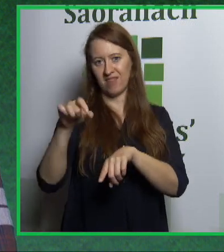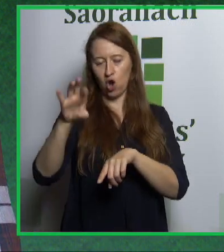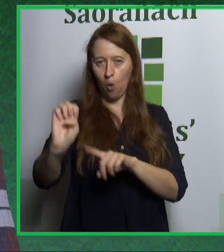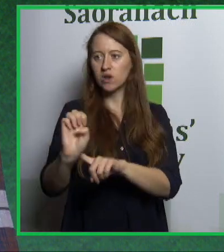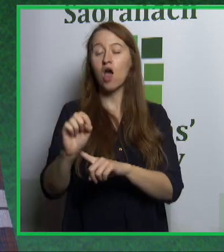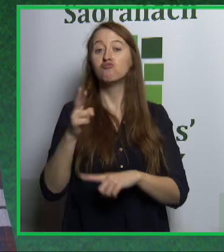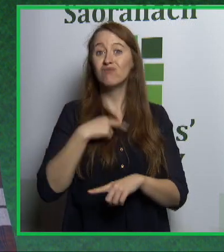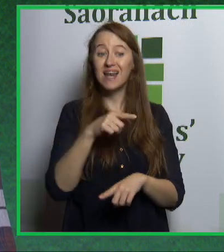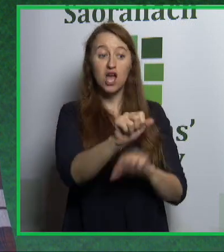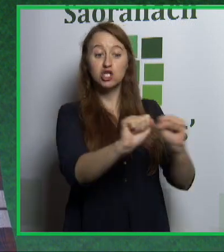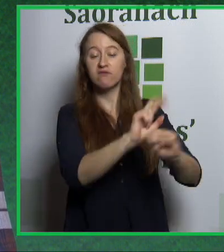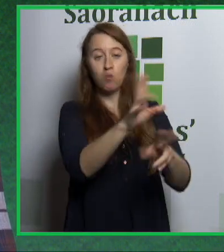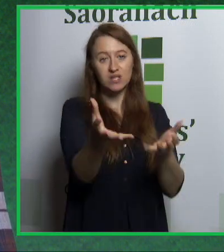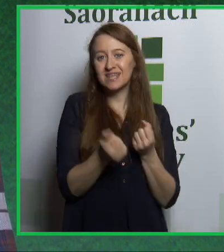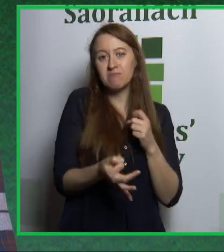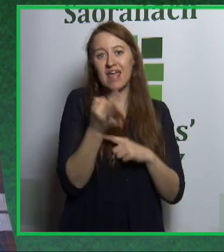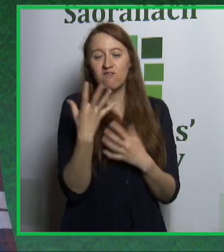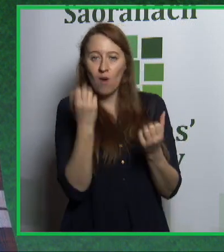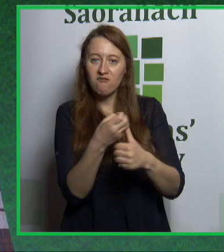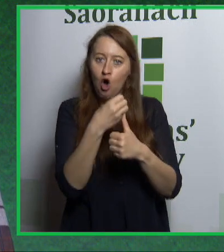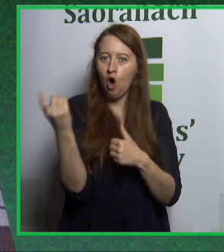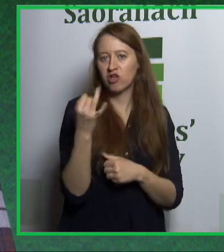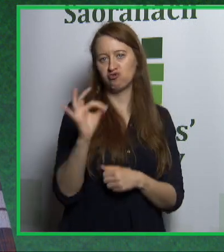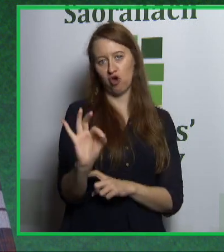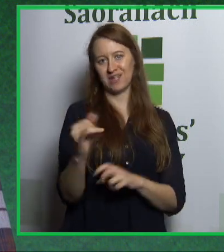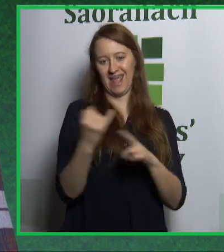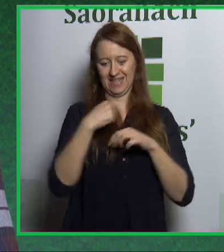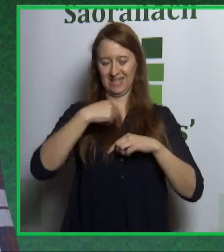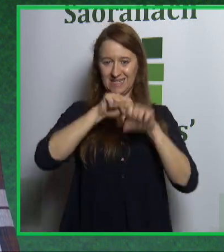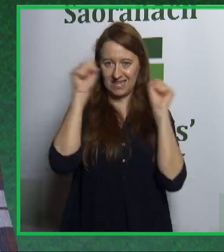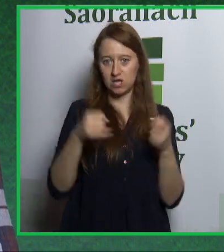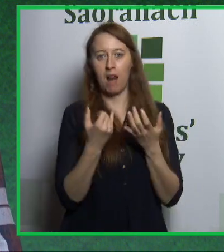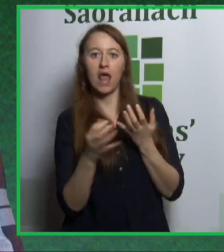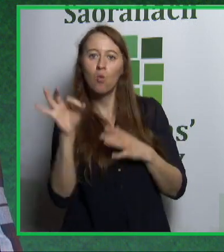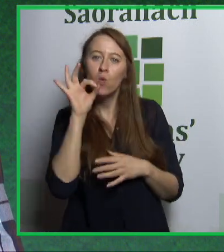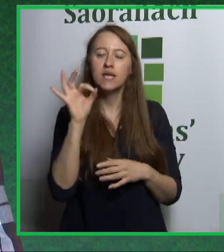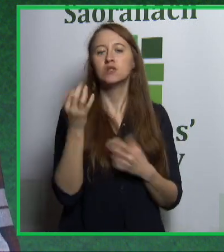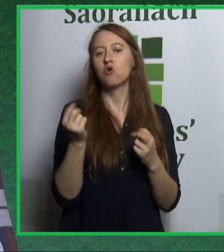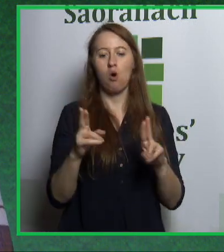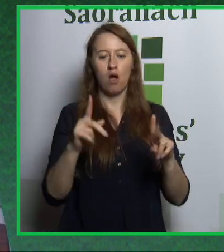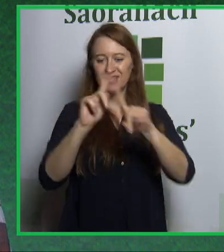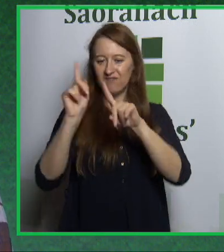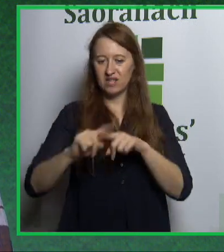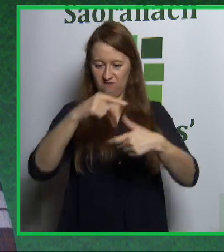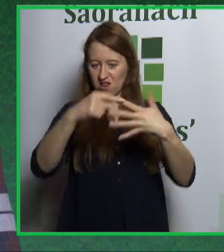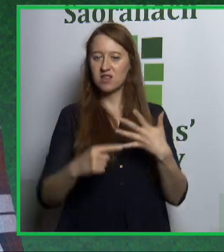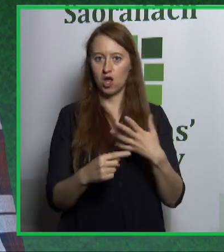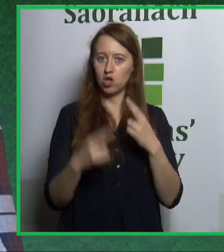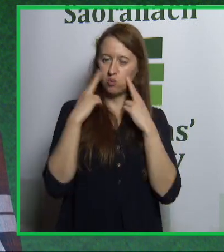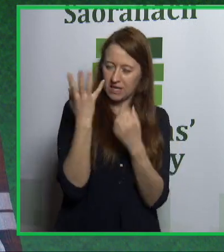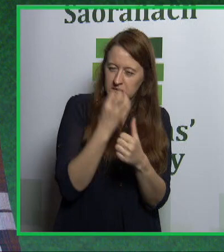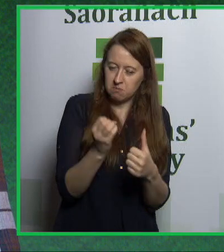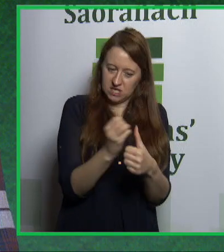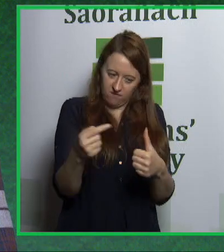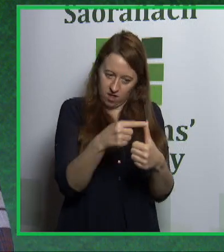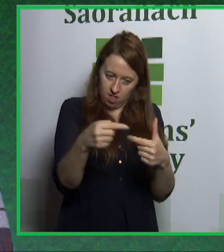Like there's no support. I was one of the lucky ones that got a bit of support to reduce my use before I actually went